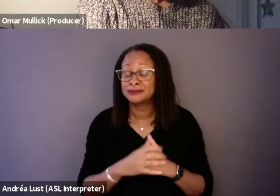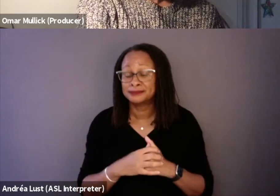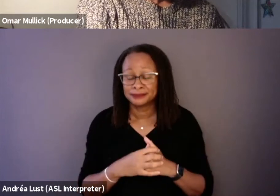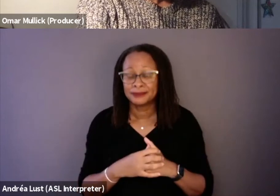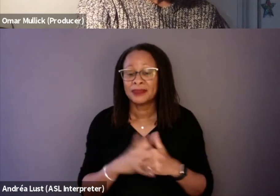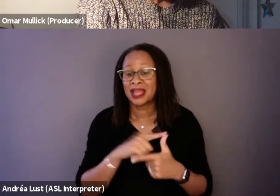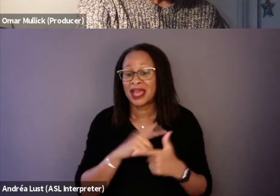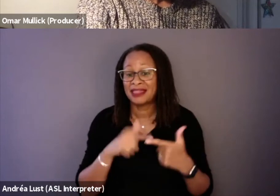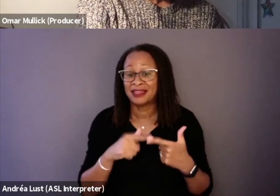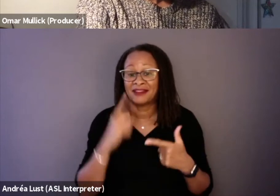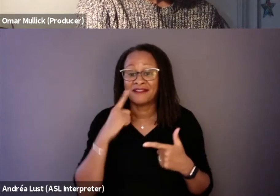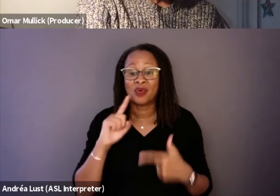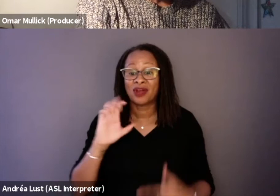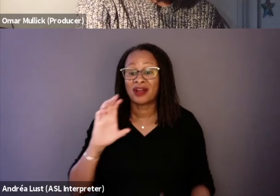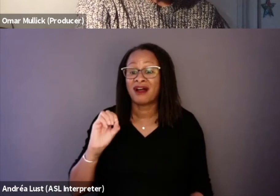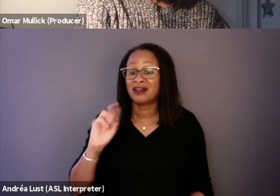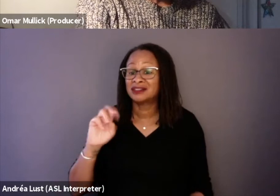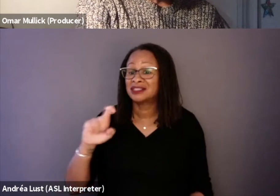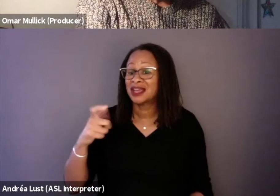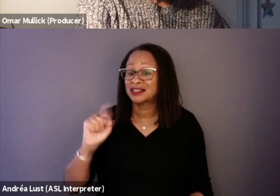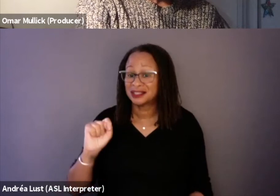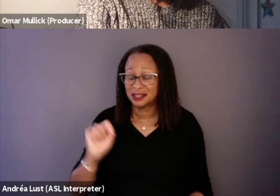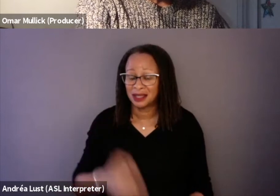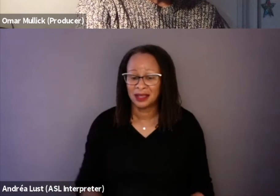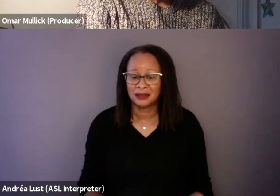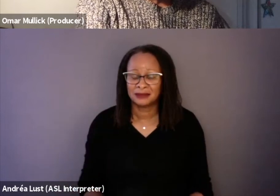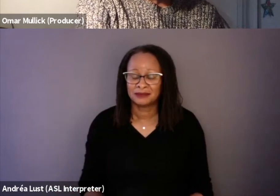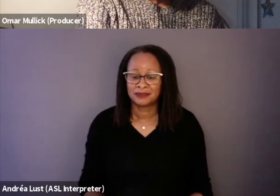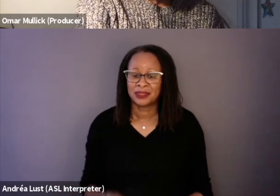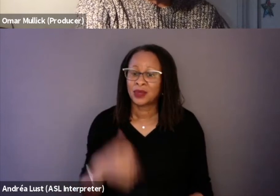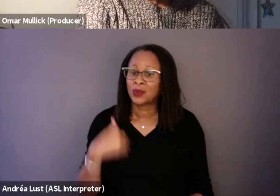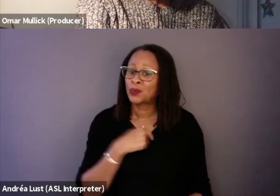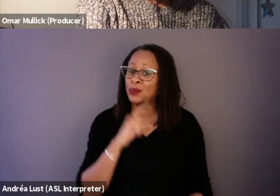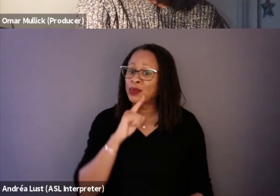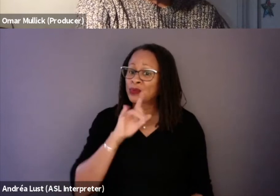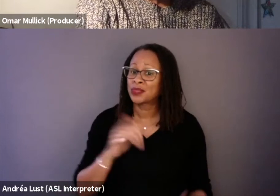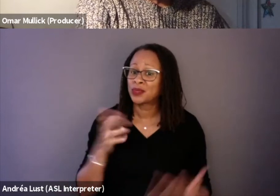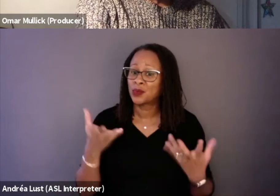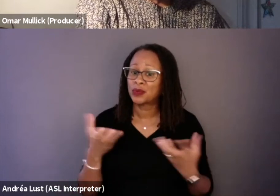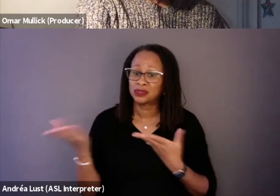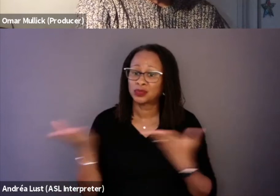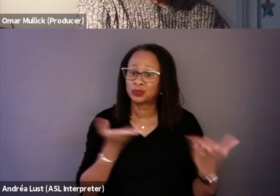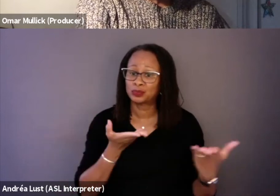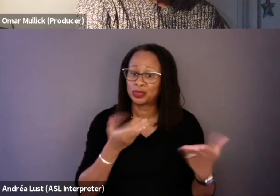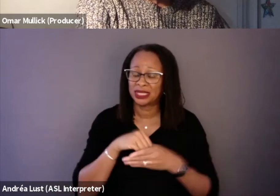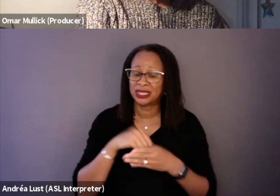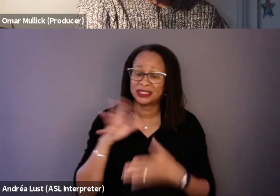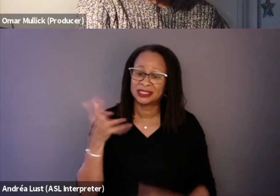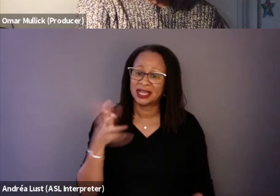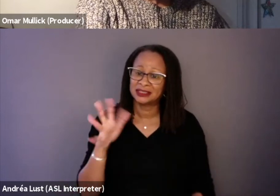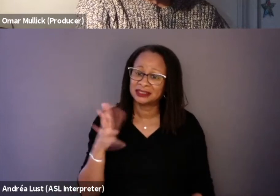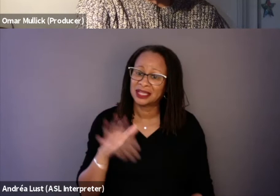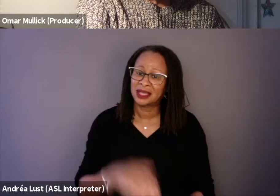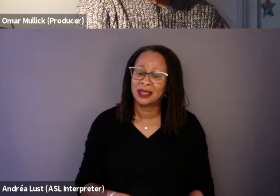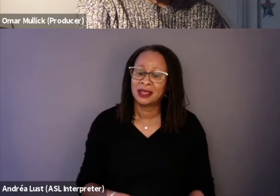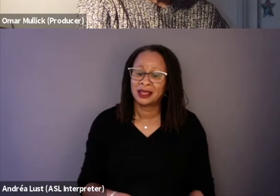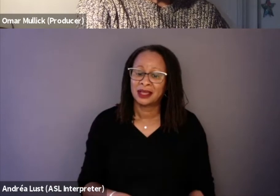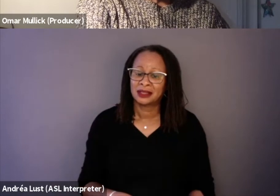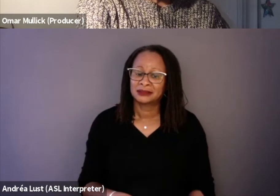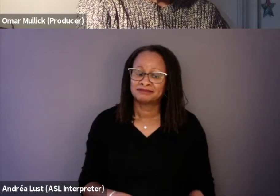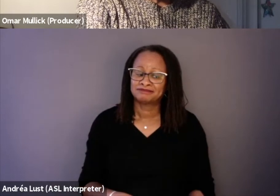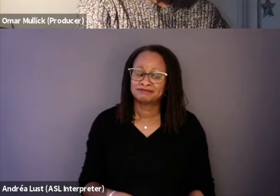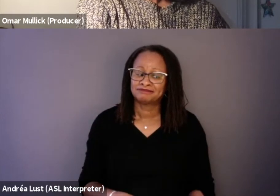terms of the context, what you said is, we really tried. We wanted to bring in kind of the conflict, but very much in